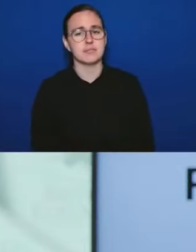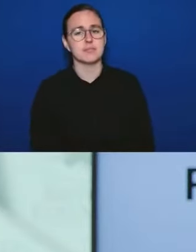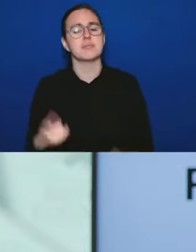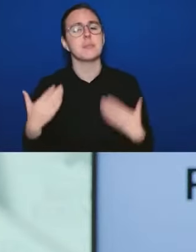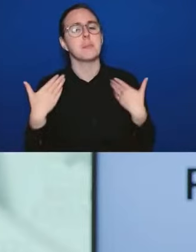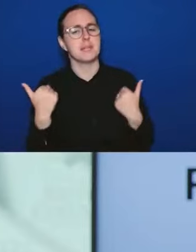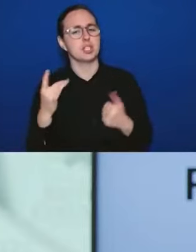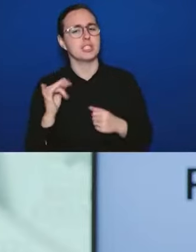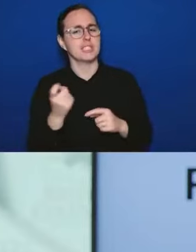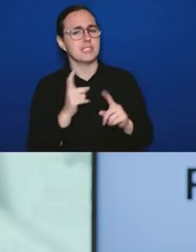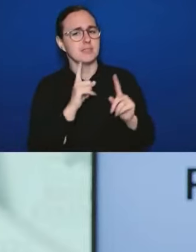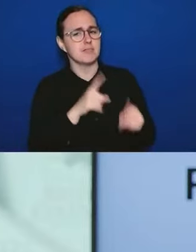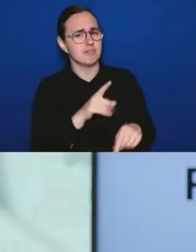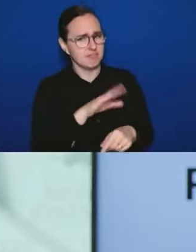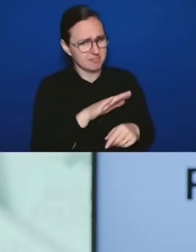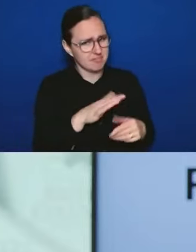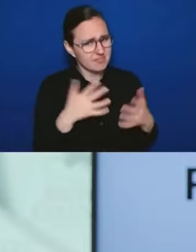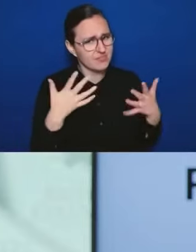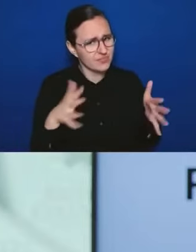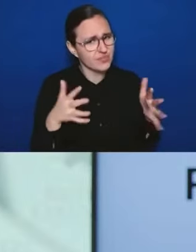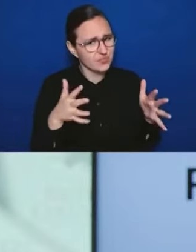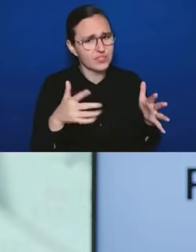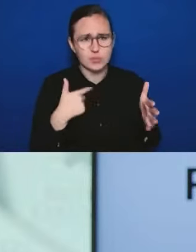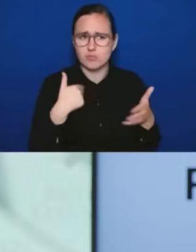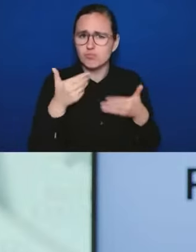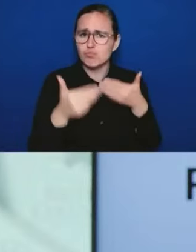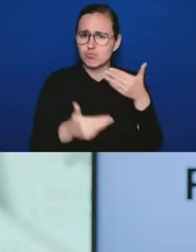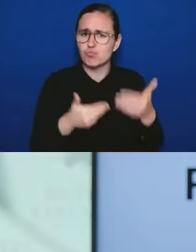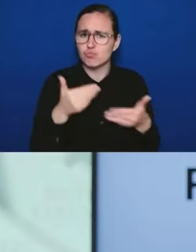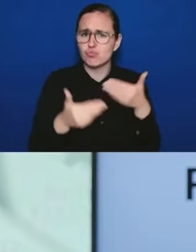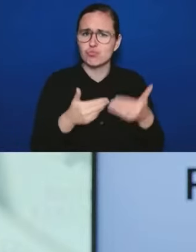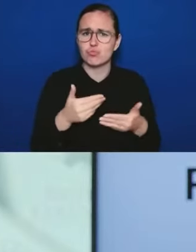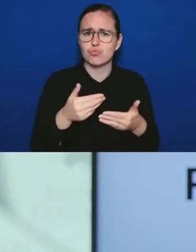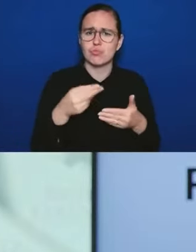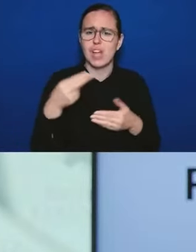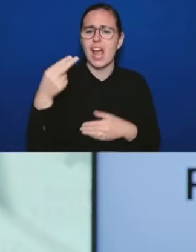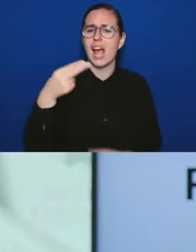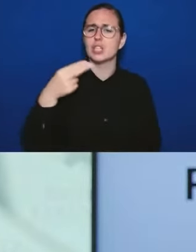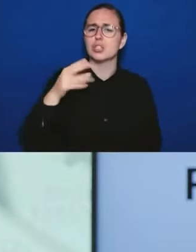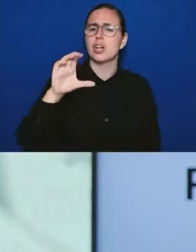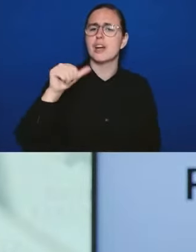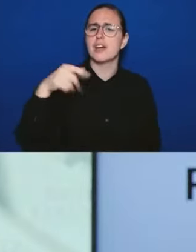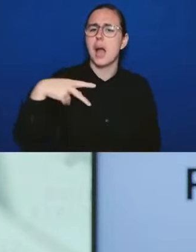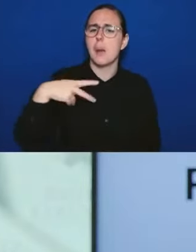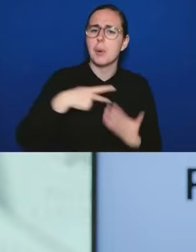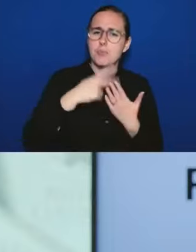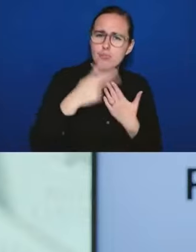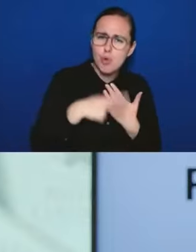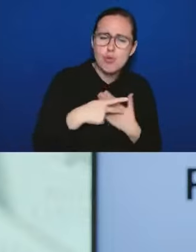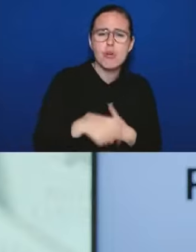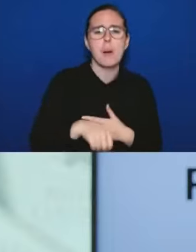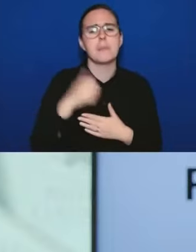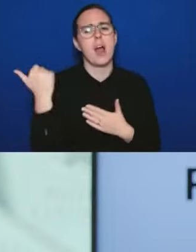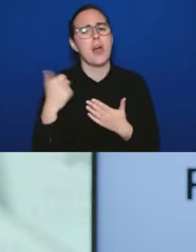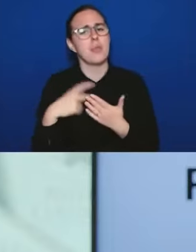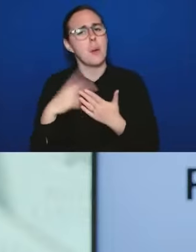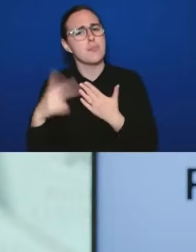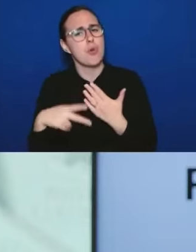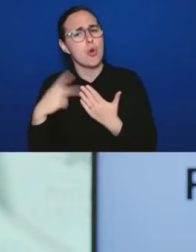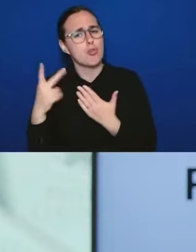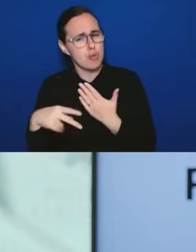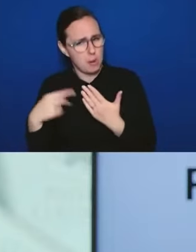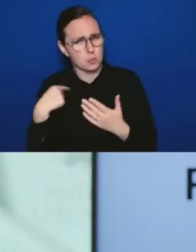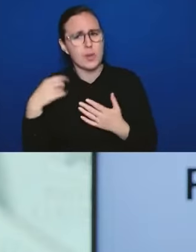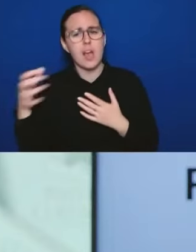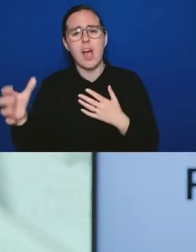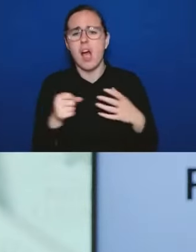We have, as you know, through the HCAP program and our other programs in long-term care, added close to 7,000 healthcare workers to